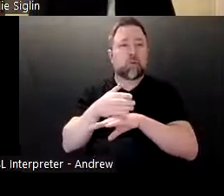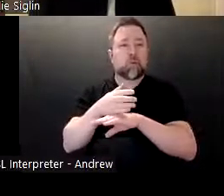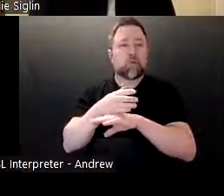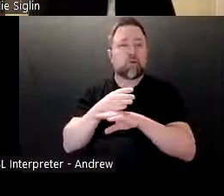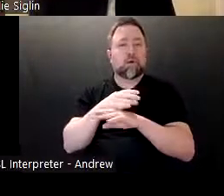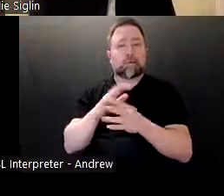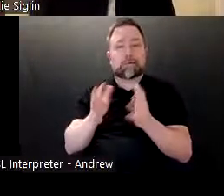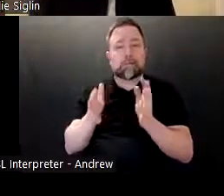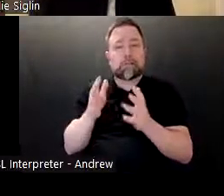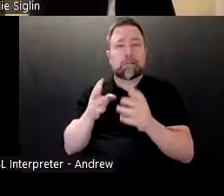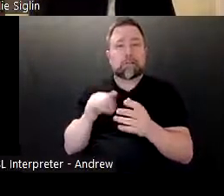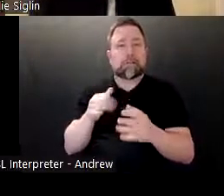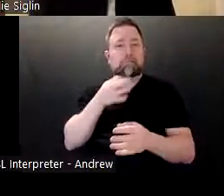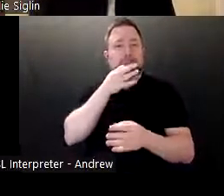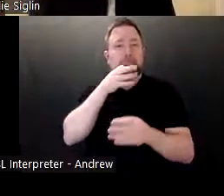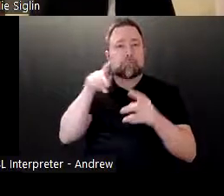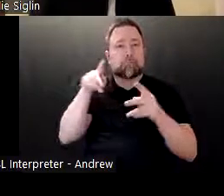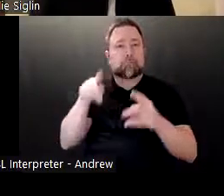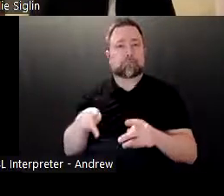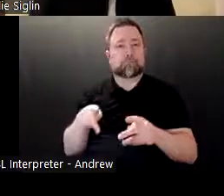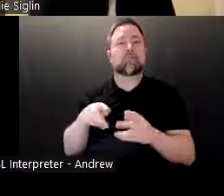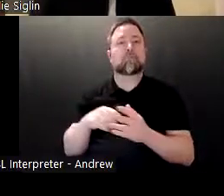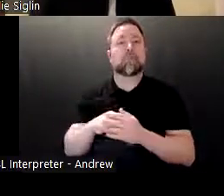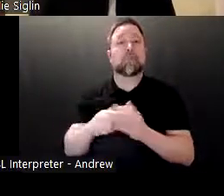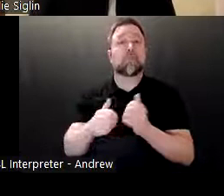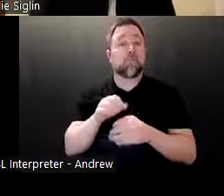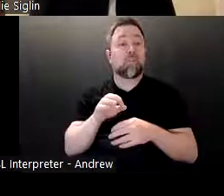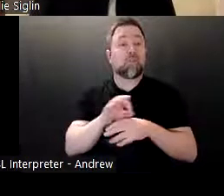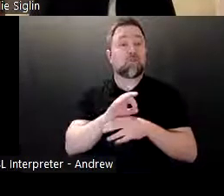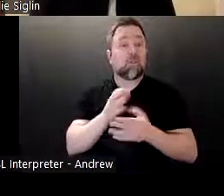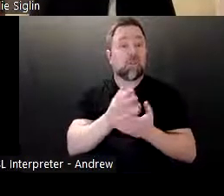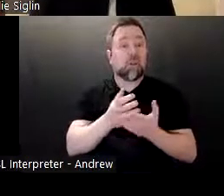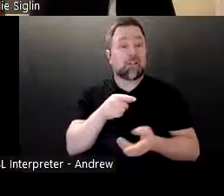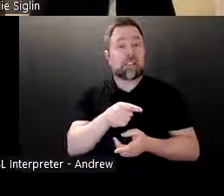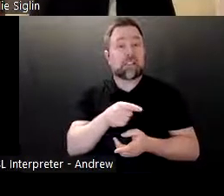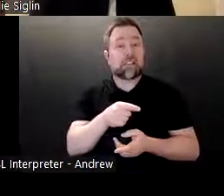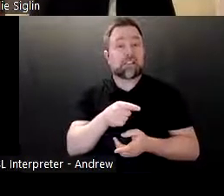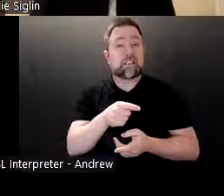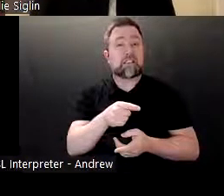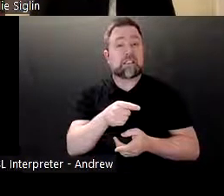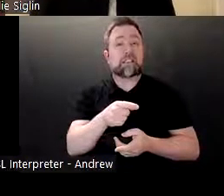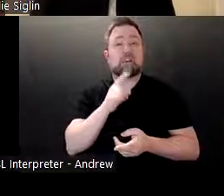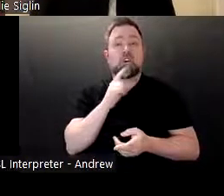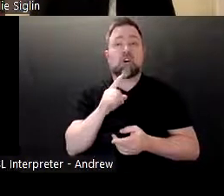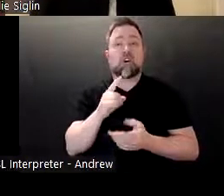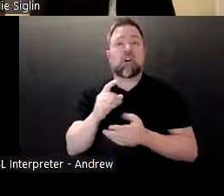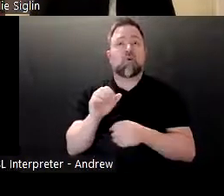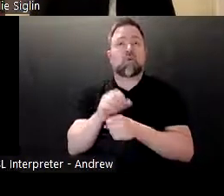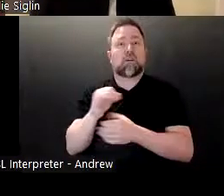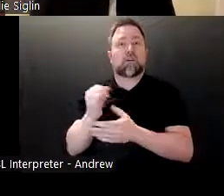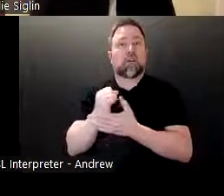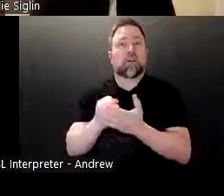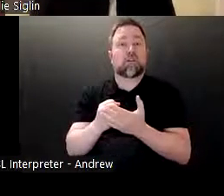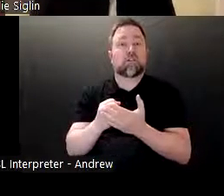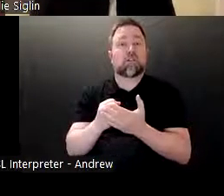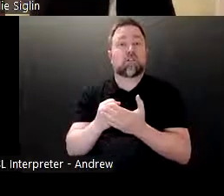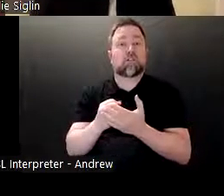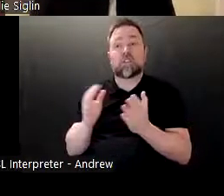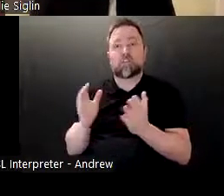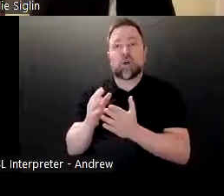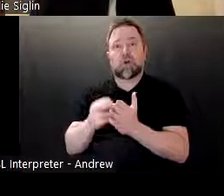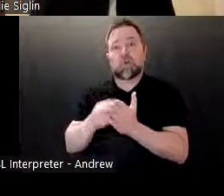of a virtuoso. Even the most functional objects in this site are works of art. From the smallest spoon to